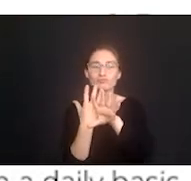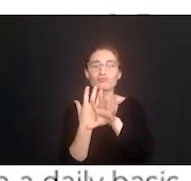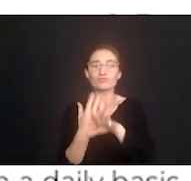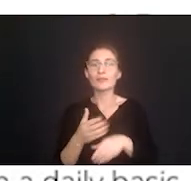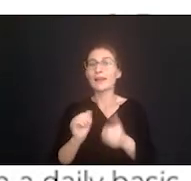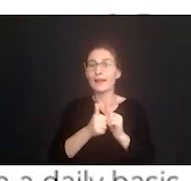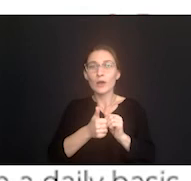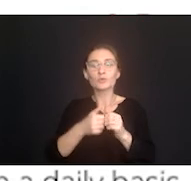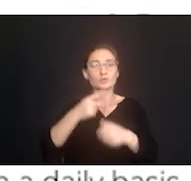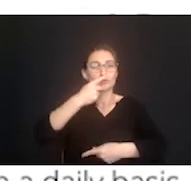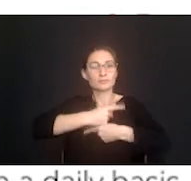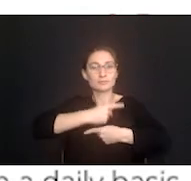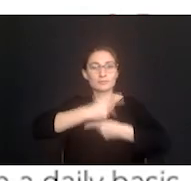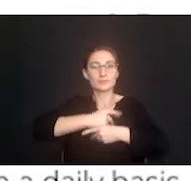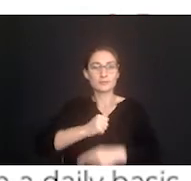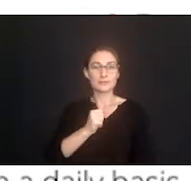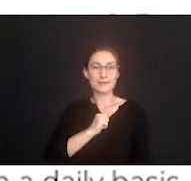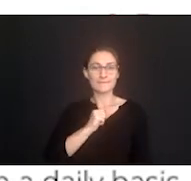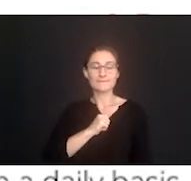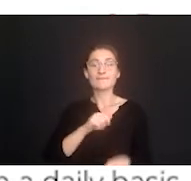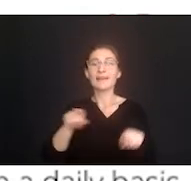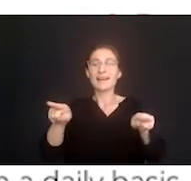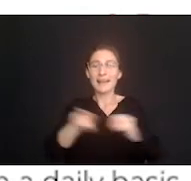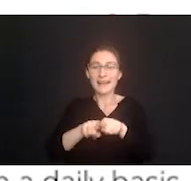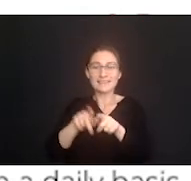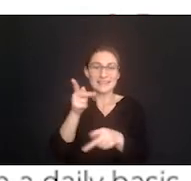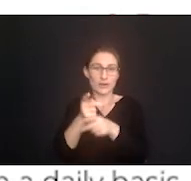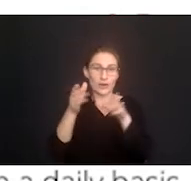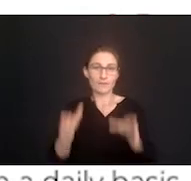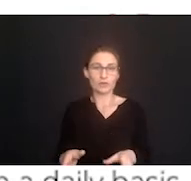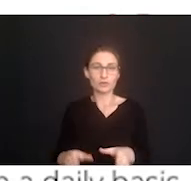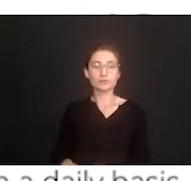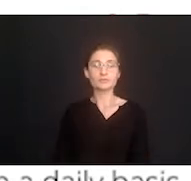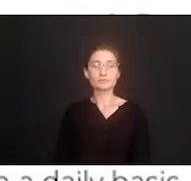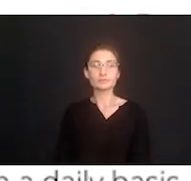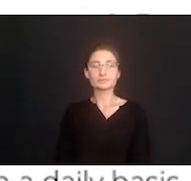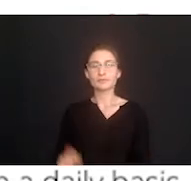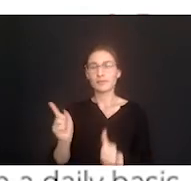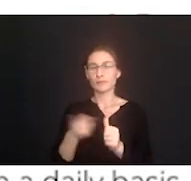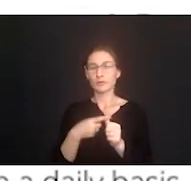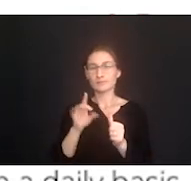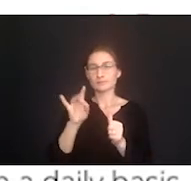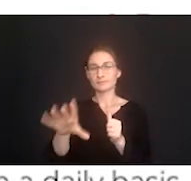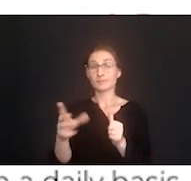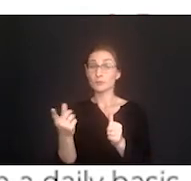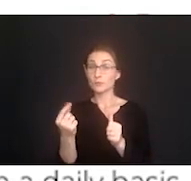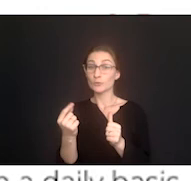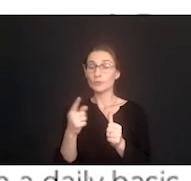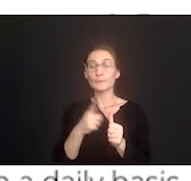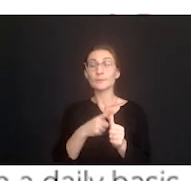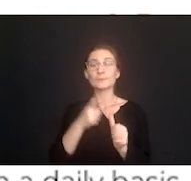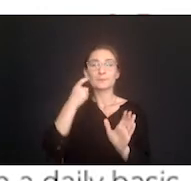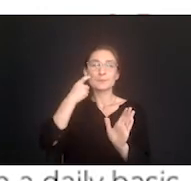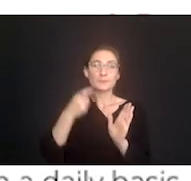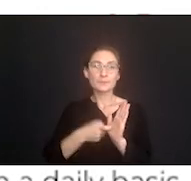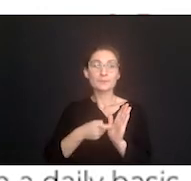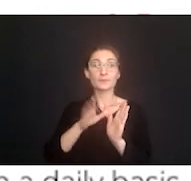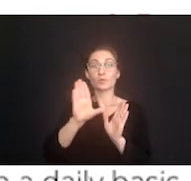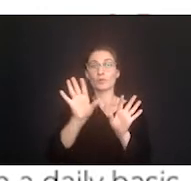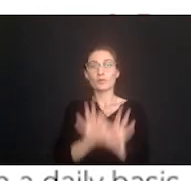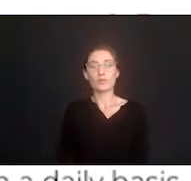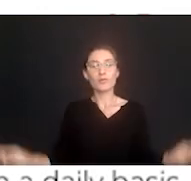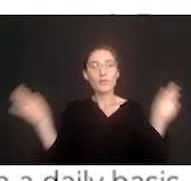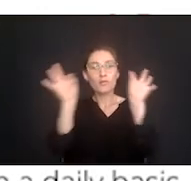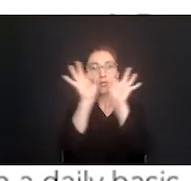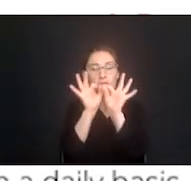for yourself as an epilepsy caregiver. The first step tip that I want to give you is to recognize the magnitude